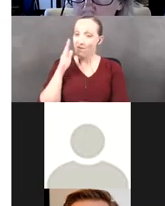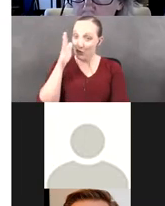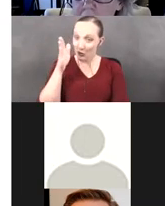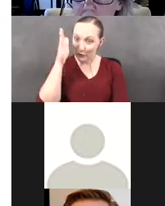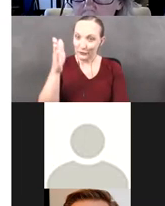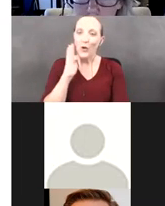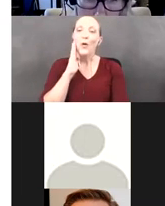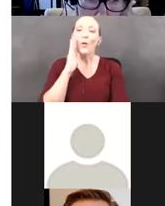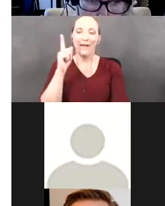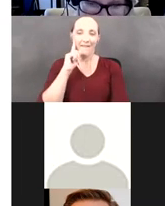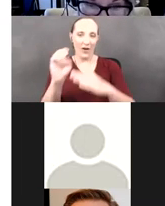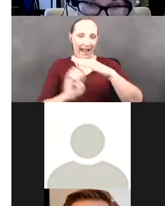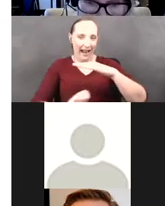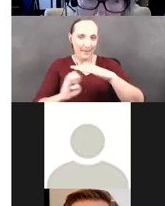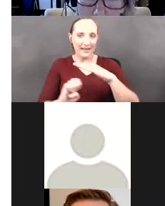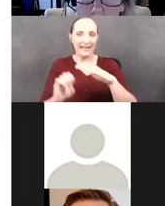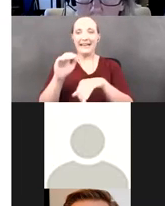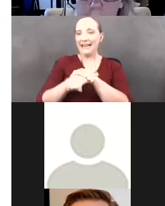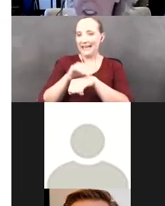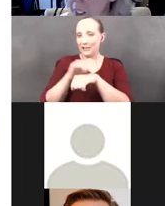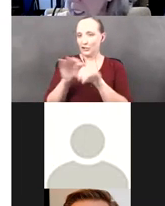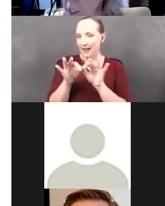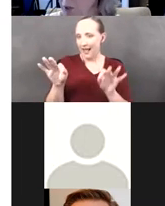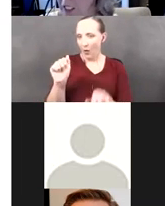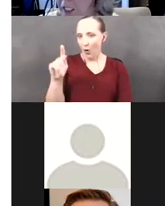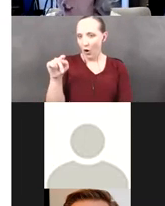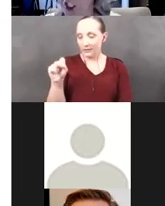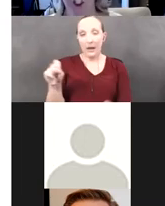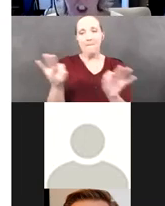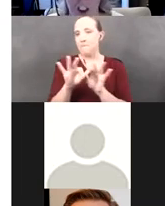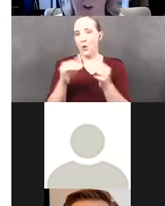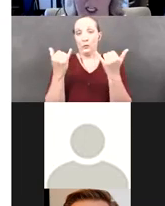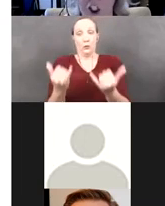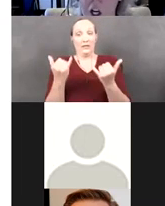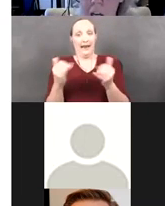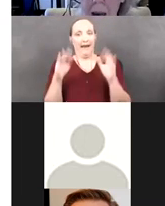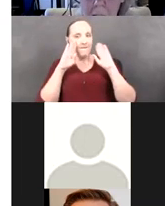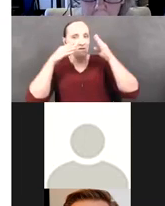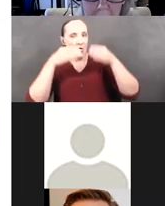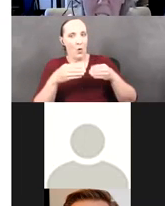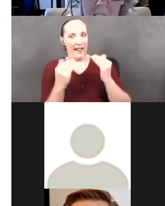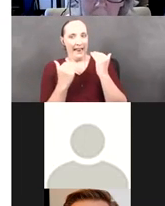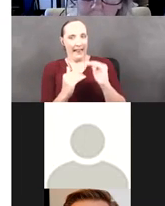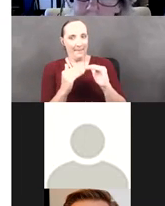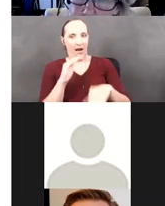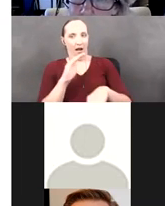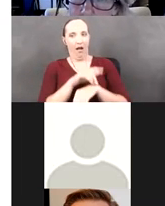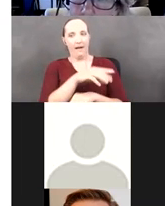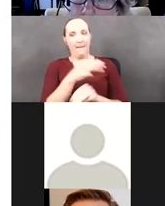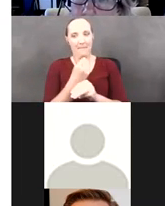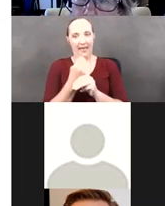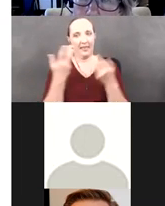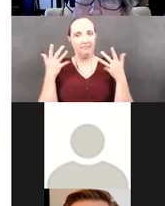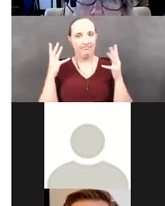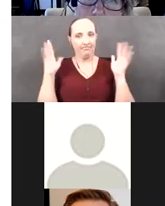sí, elementary tendremos English sesiones language futuras arts. sobre las But artes today's lingüísticas de primaria, presentation pero is just hoy la focused on presentación es mathematics. solamente enfocado